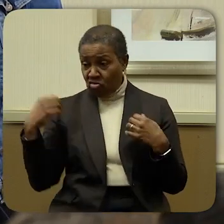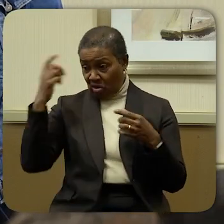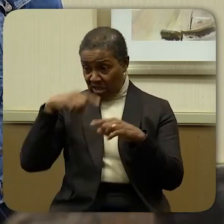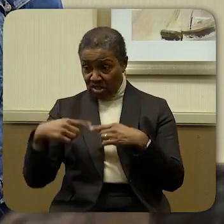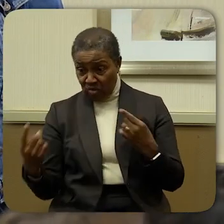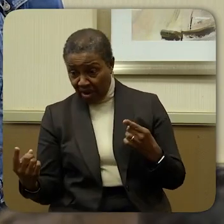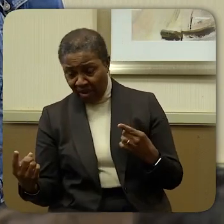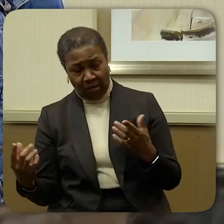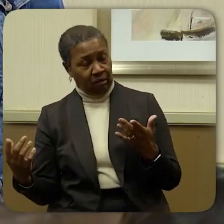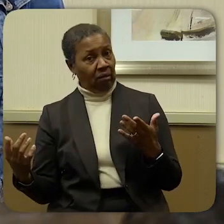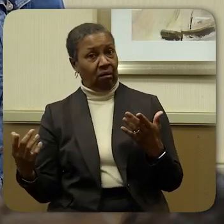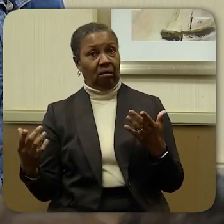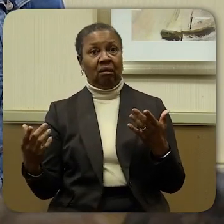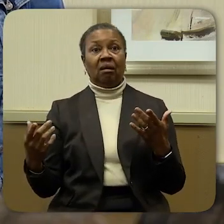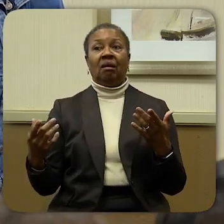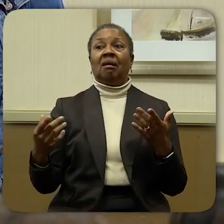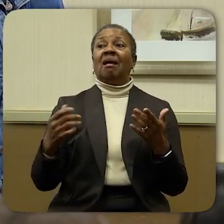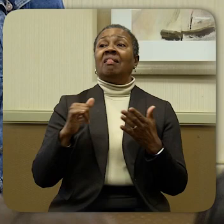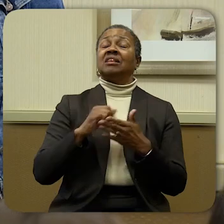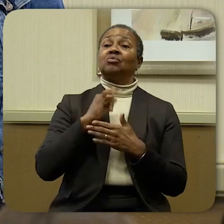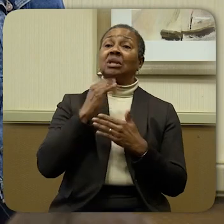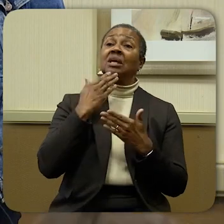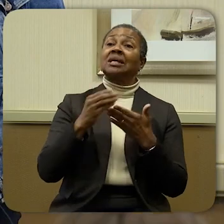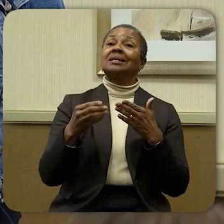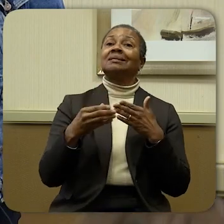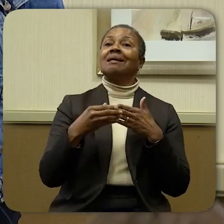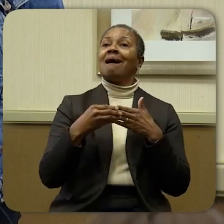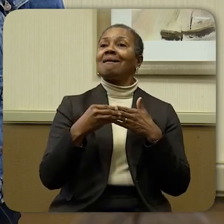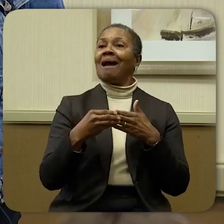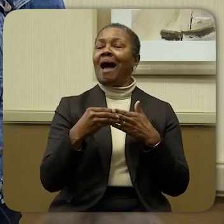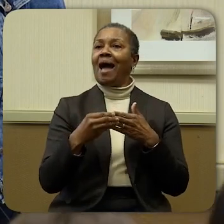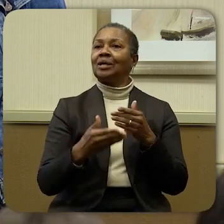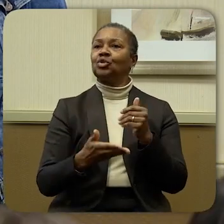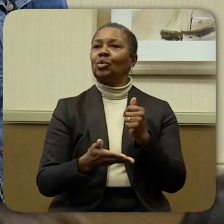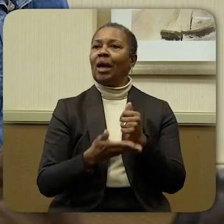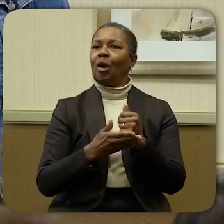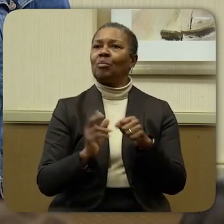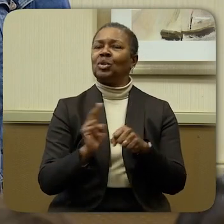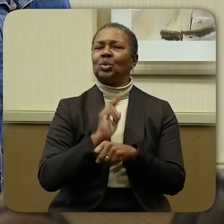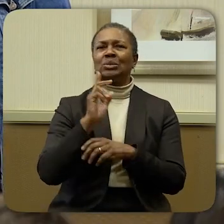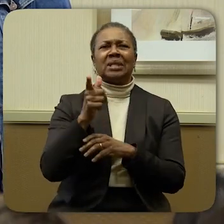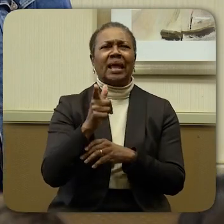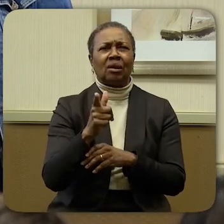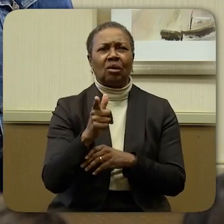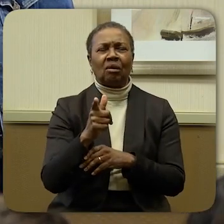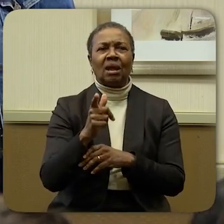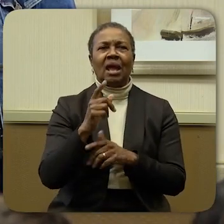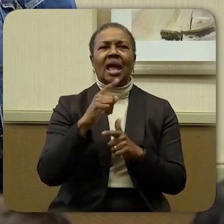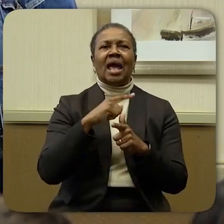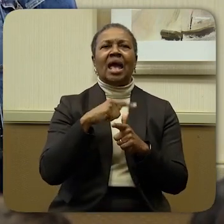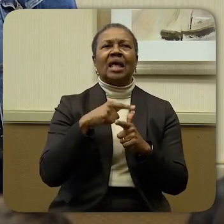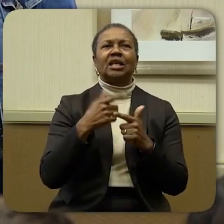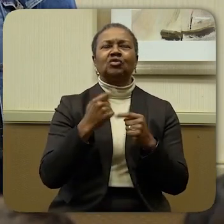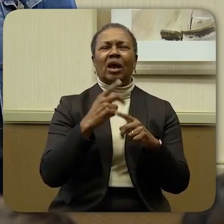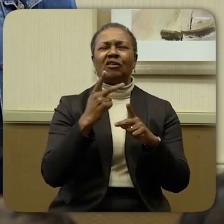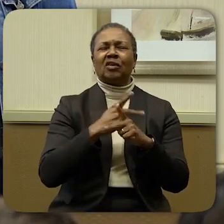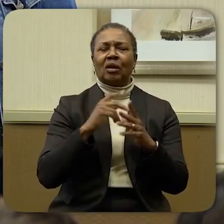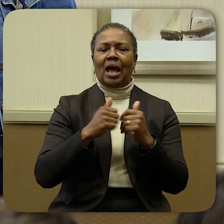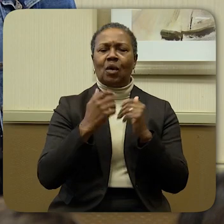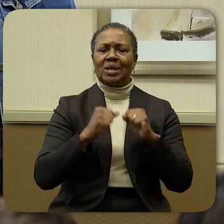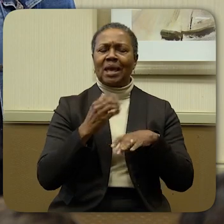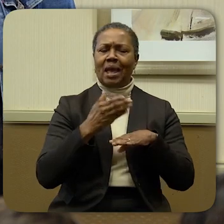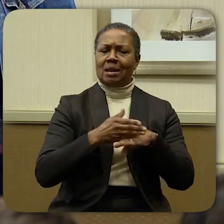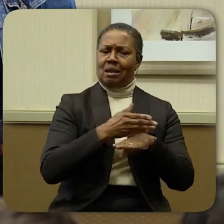it lets you know this is a really good guideline to go back to and say, like, what can we do to improve? How can we make